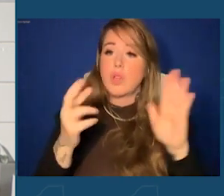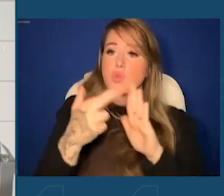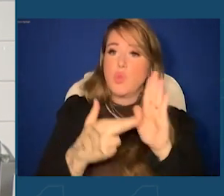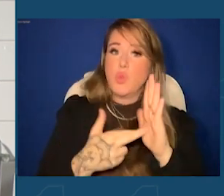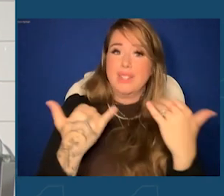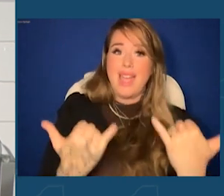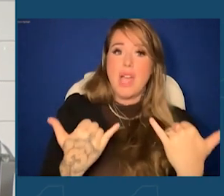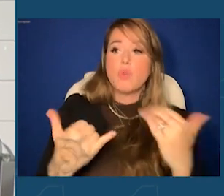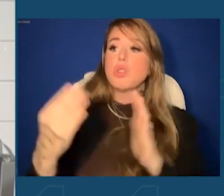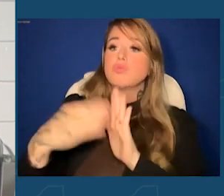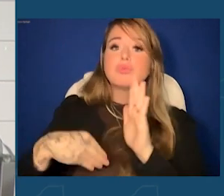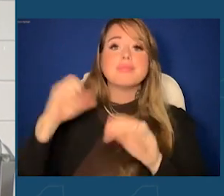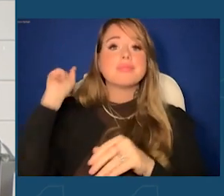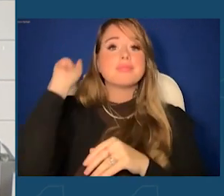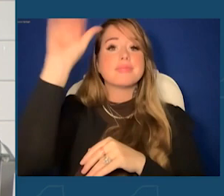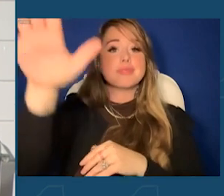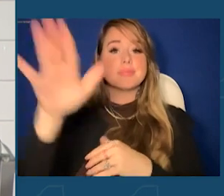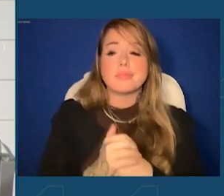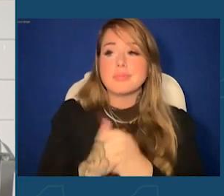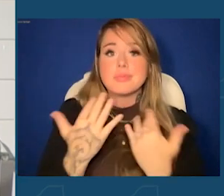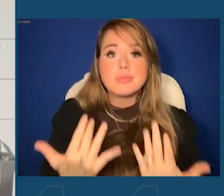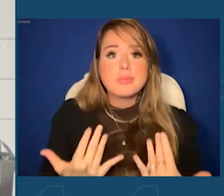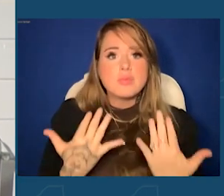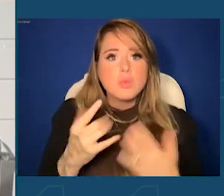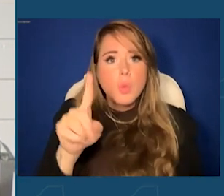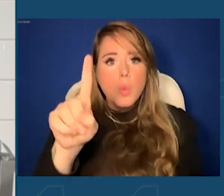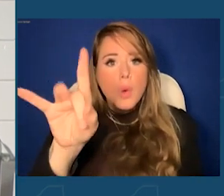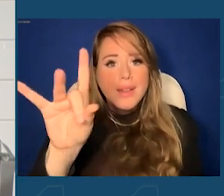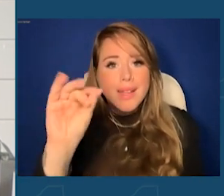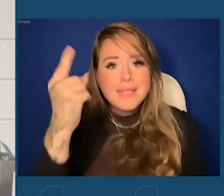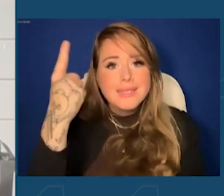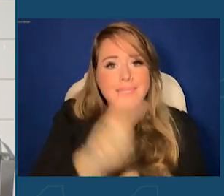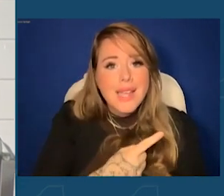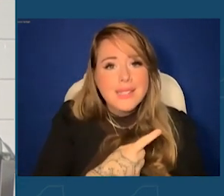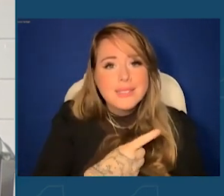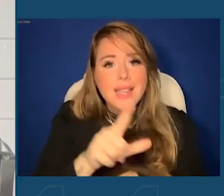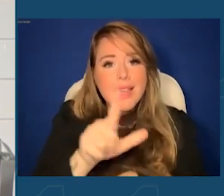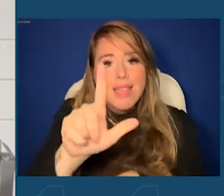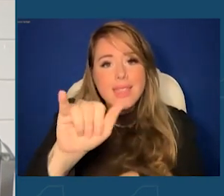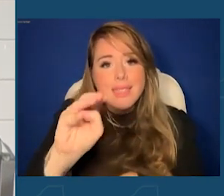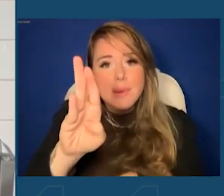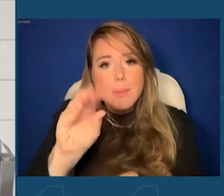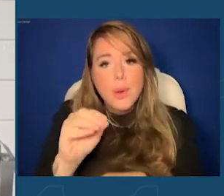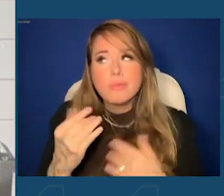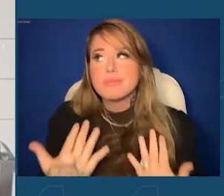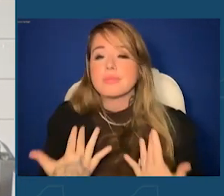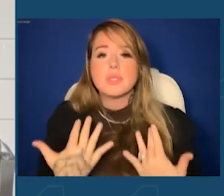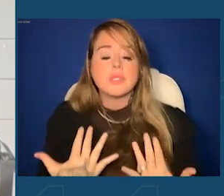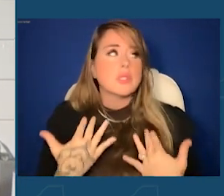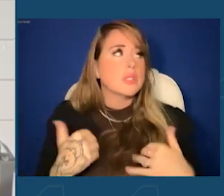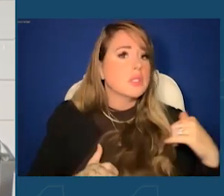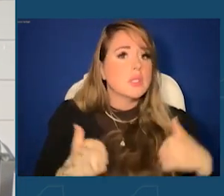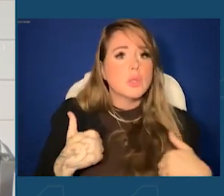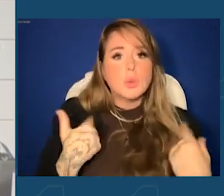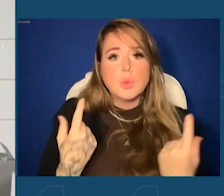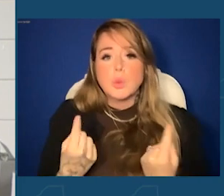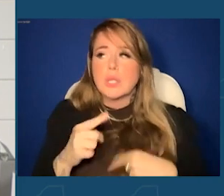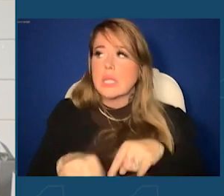wait 180 more days in limbo, not able to work legally in the state of New York.